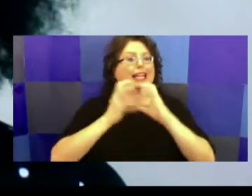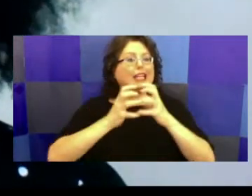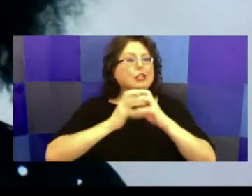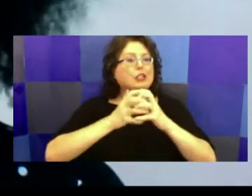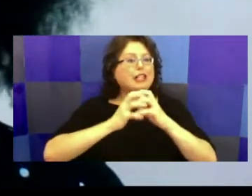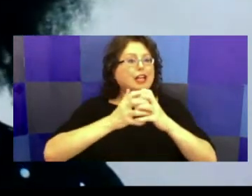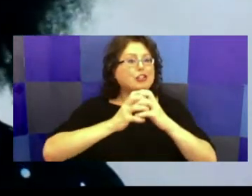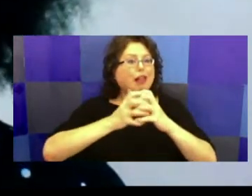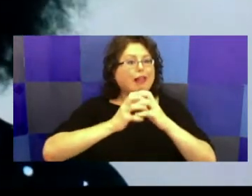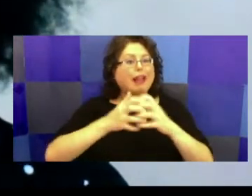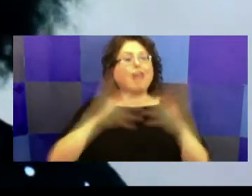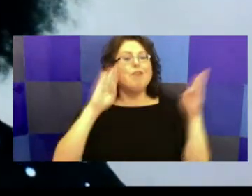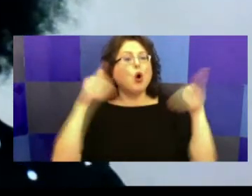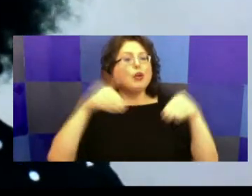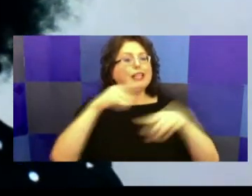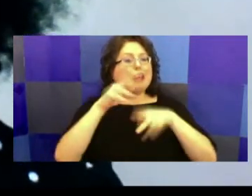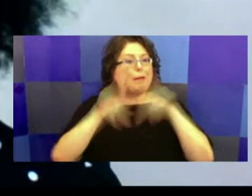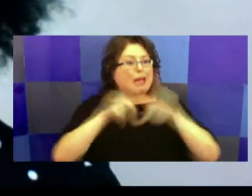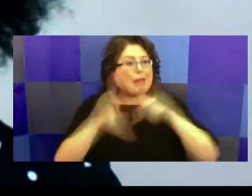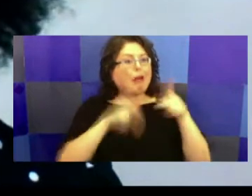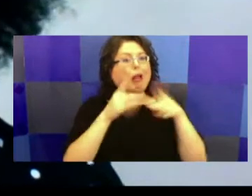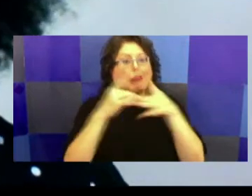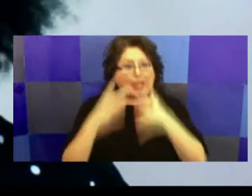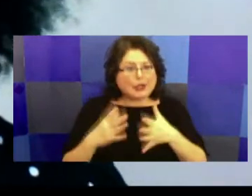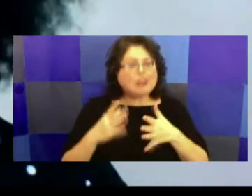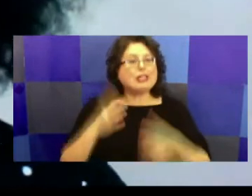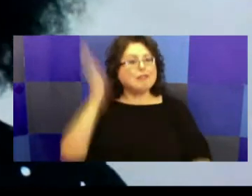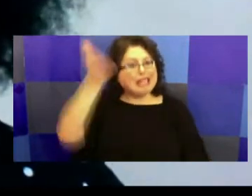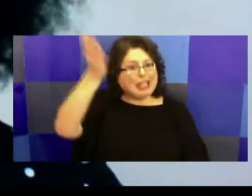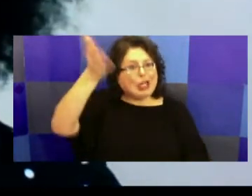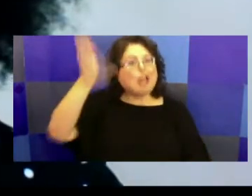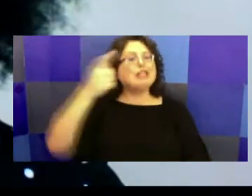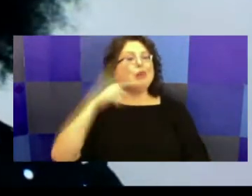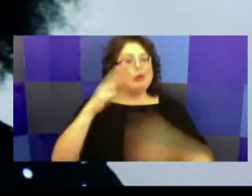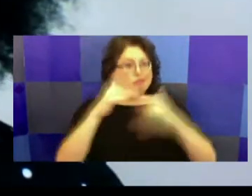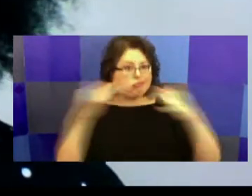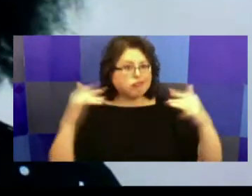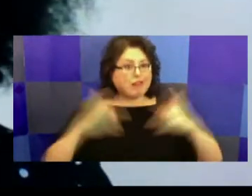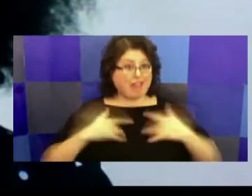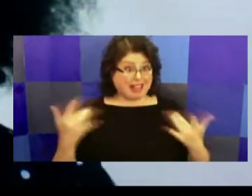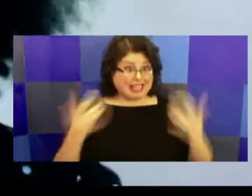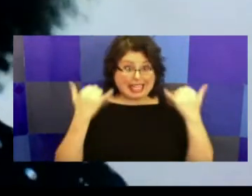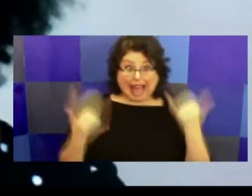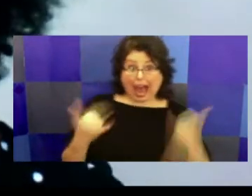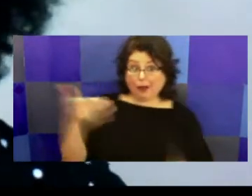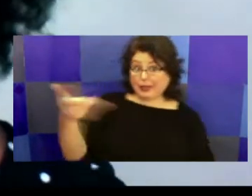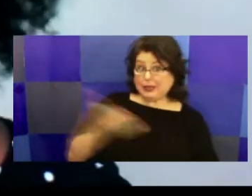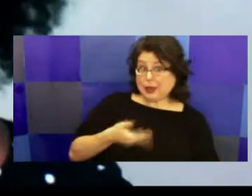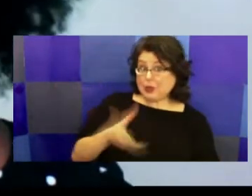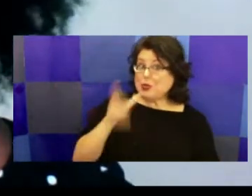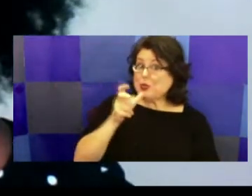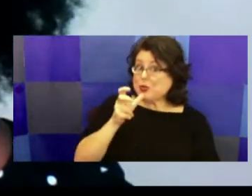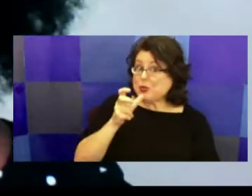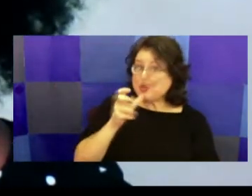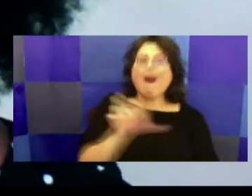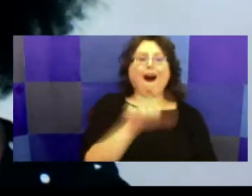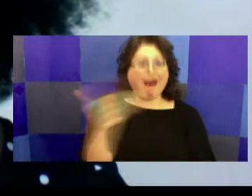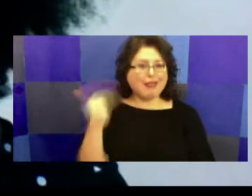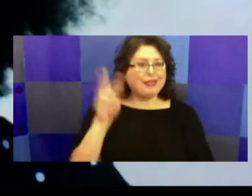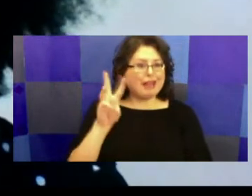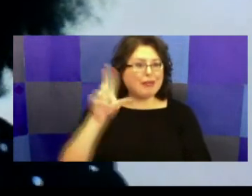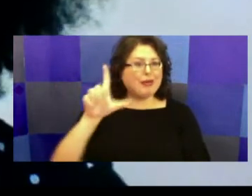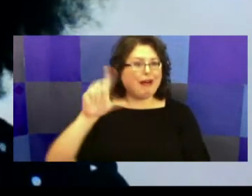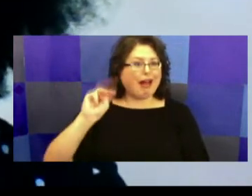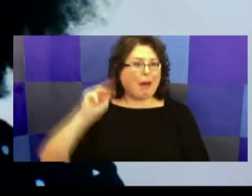speakers and facilitators for various events. And now I would like to introduce you to the rest of the WLMP